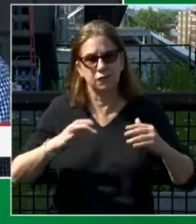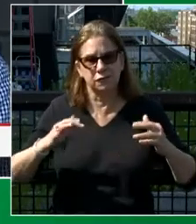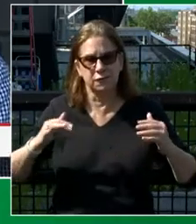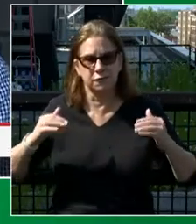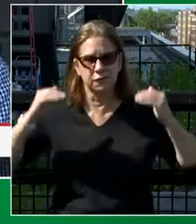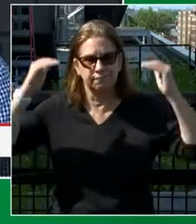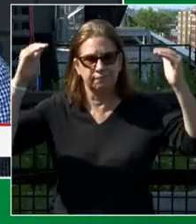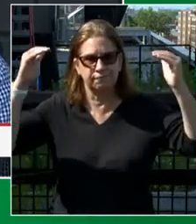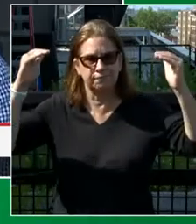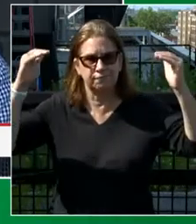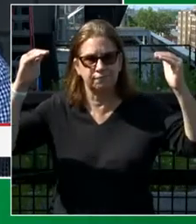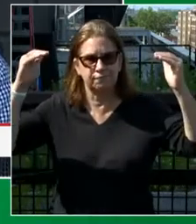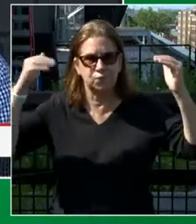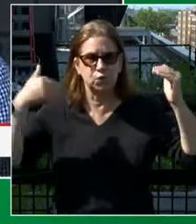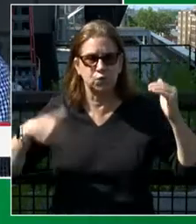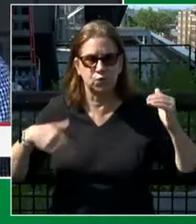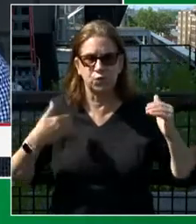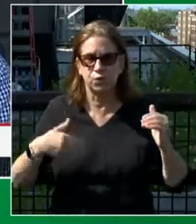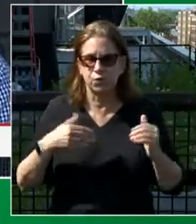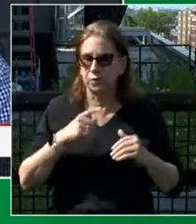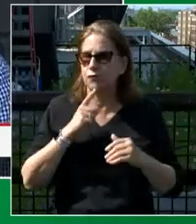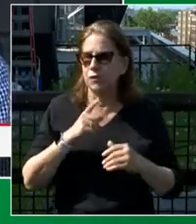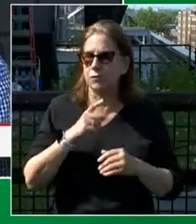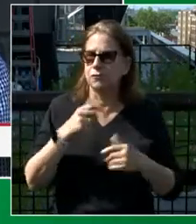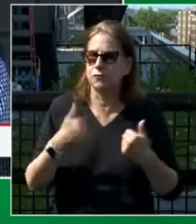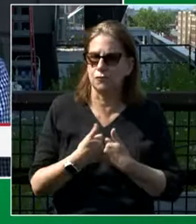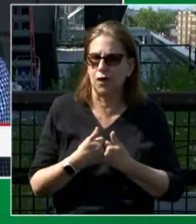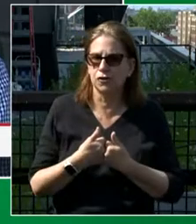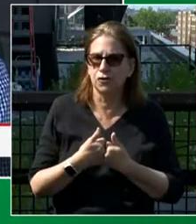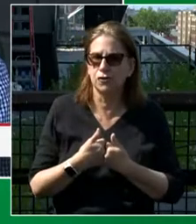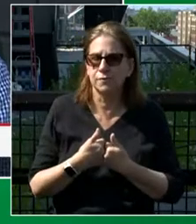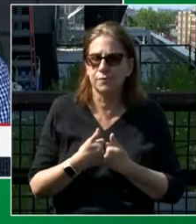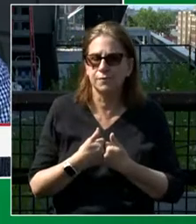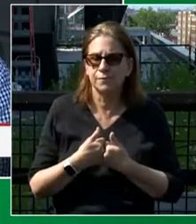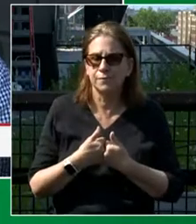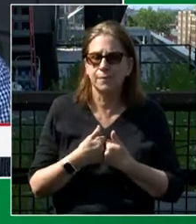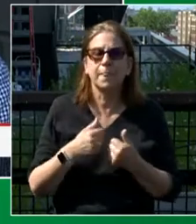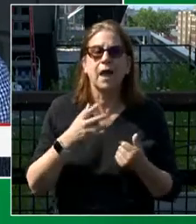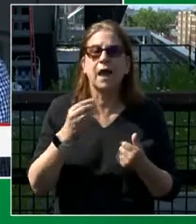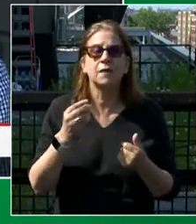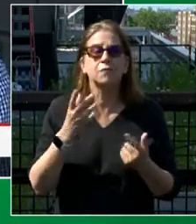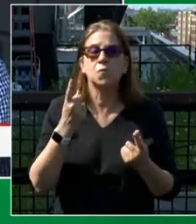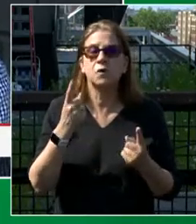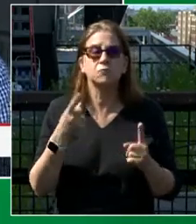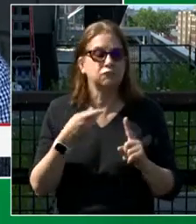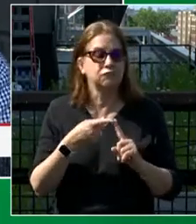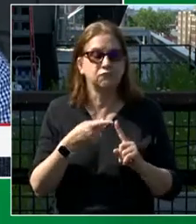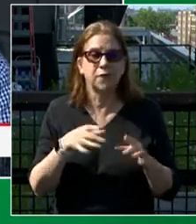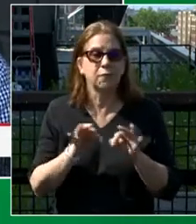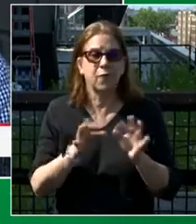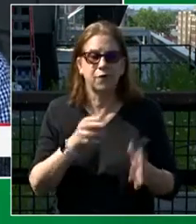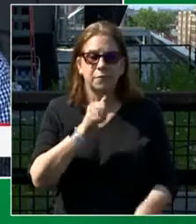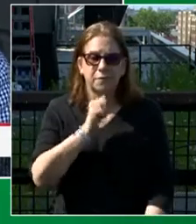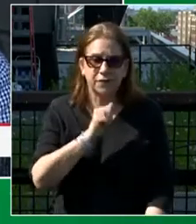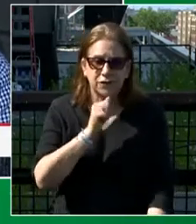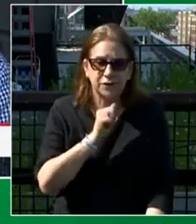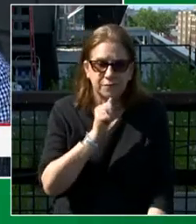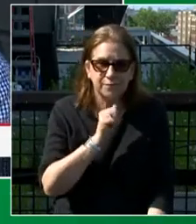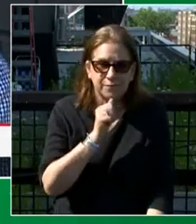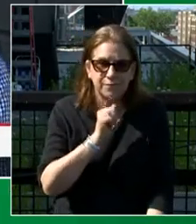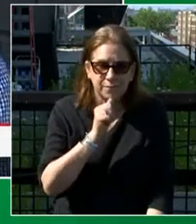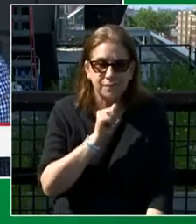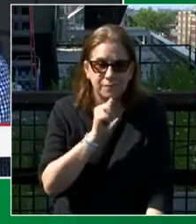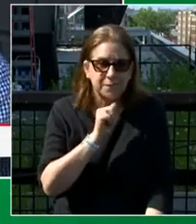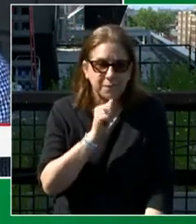really kind of having just the patience, as Tim was saying, to do this in a way where employers can communicate to their